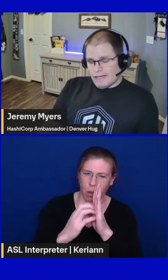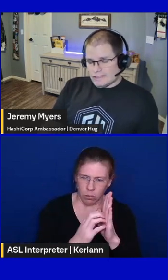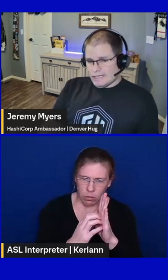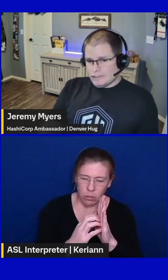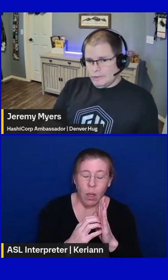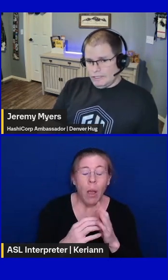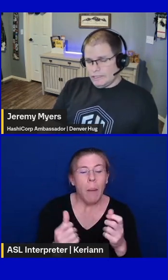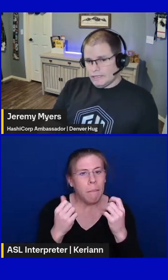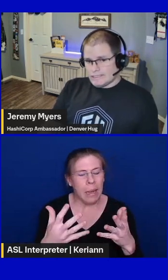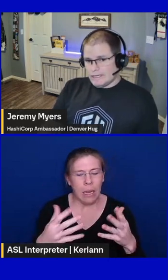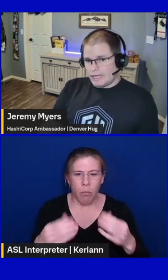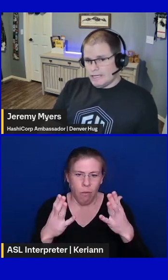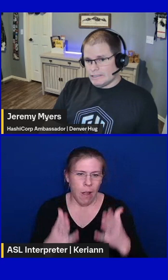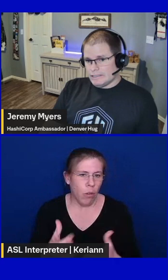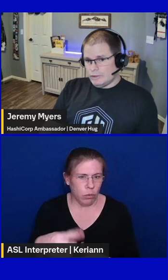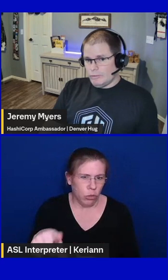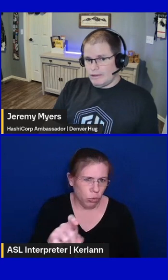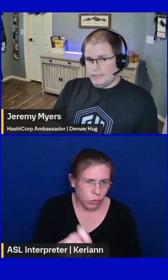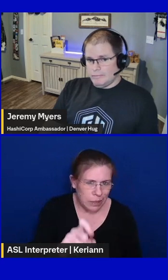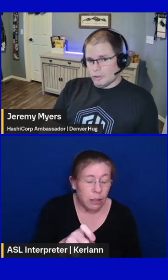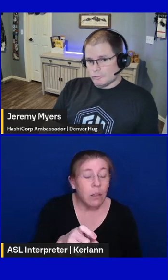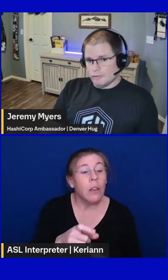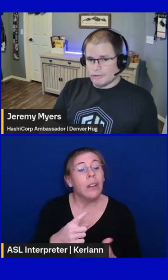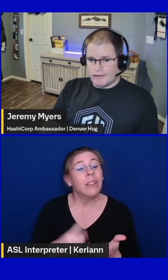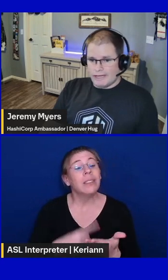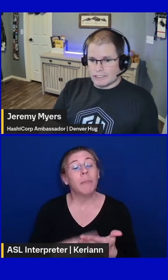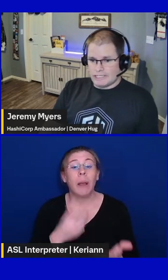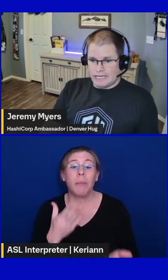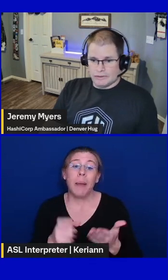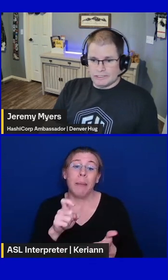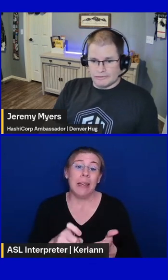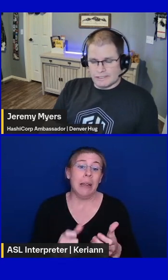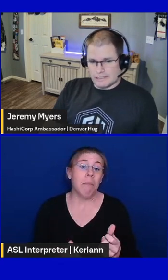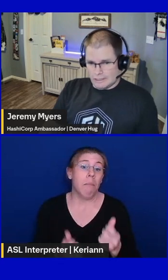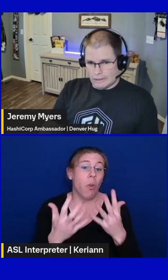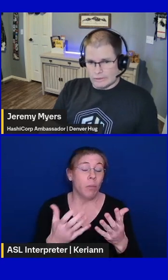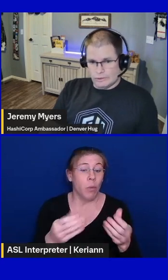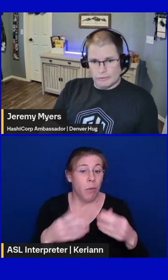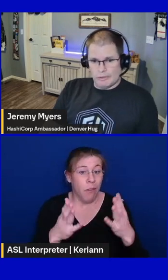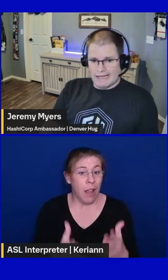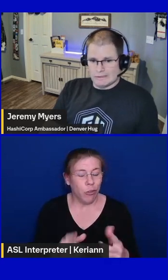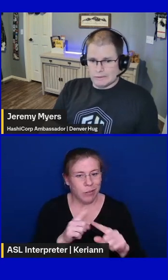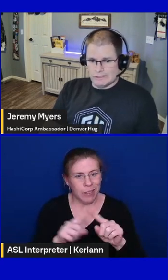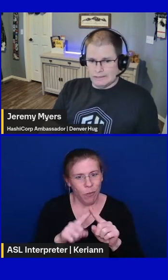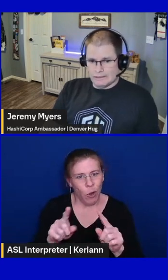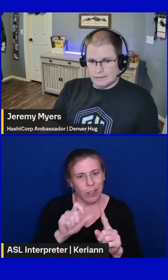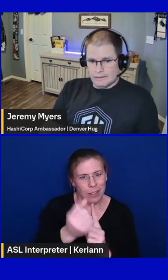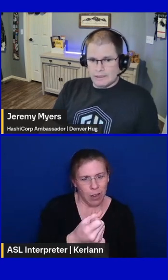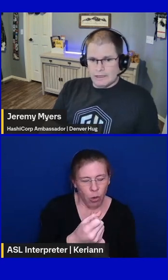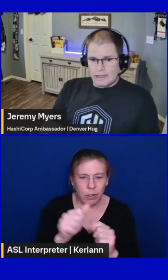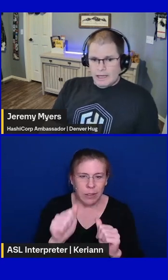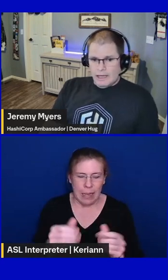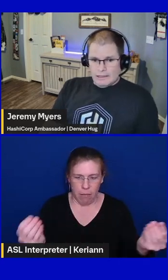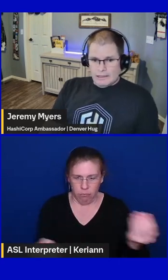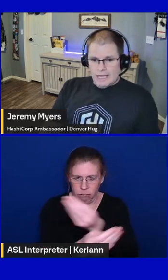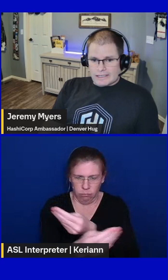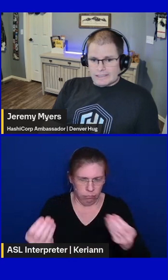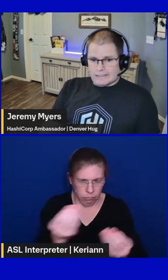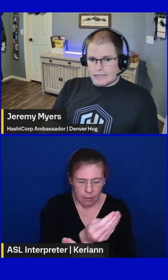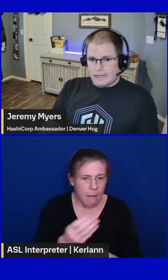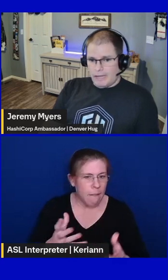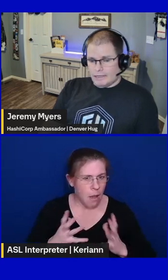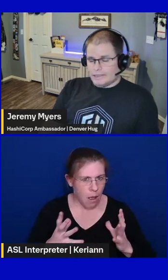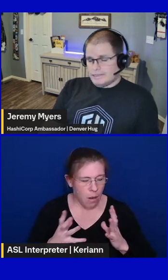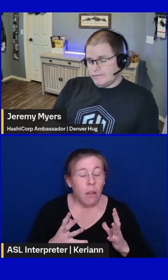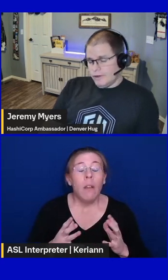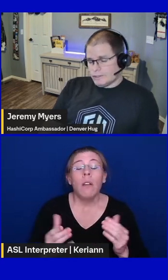many providers as you need. In some cases, you might need multiple providers to handle different scenarios, and you can pass those in. And